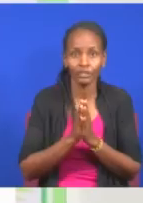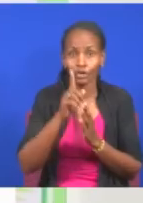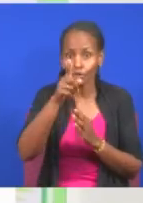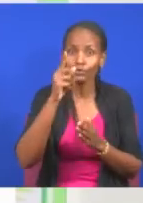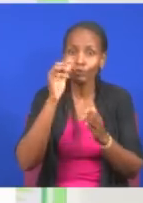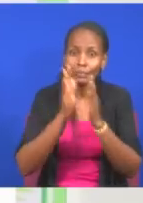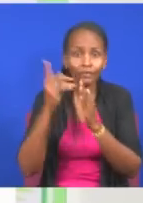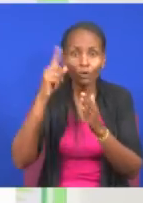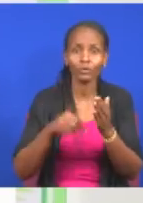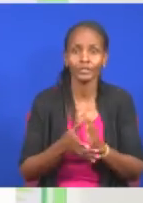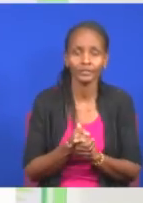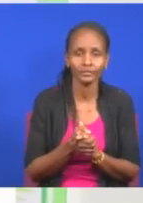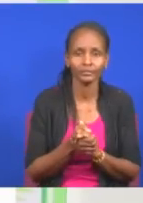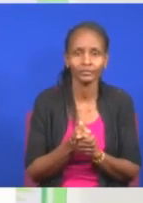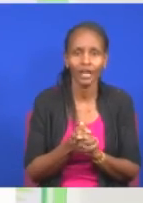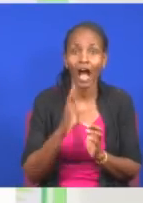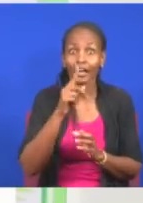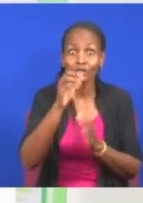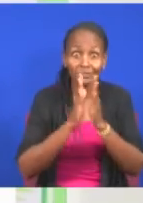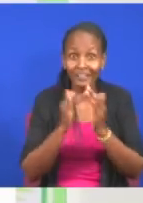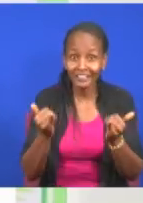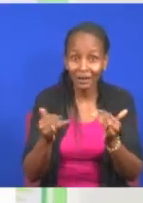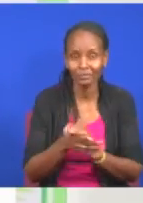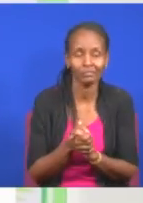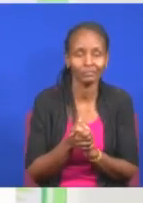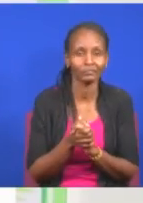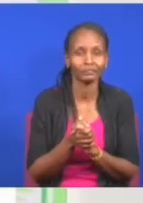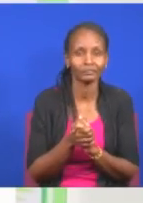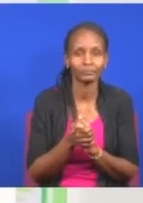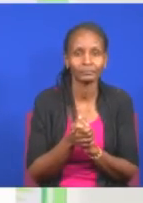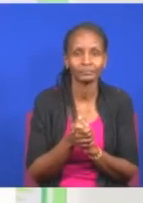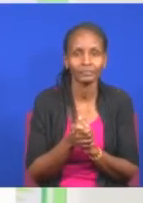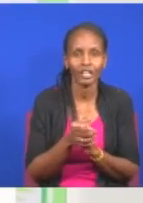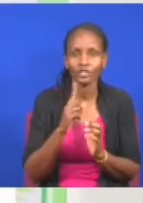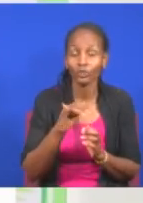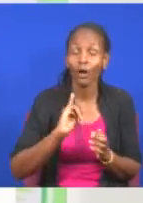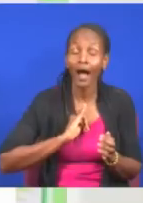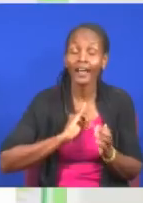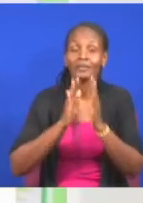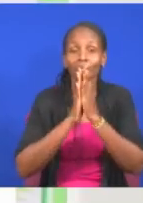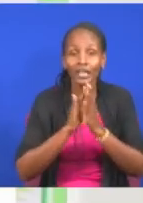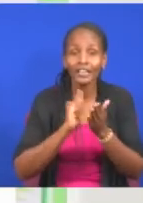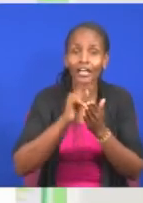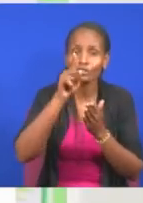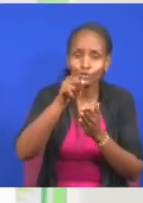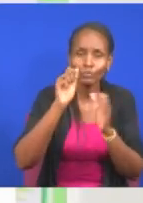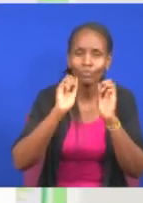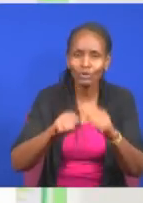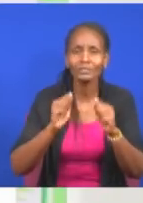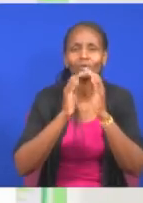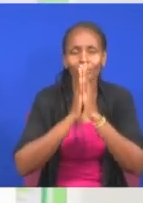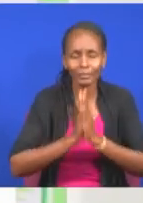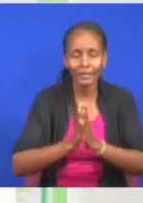for? Are you praying right now? So I pray that you'll be able to pray